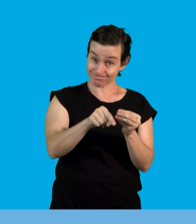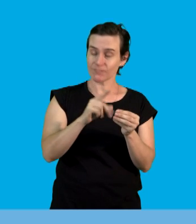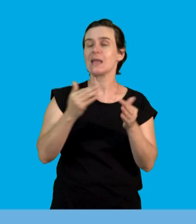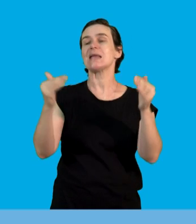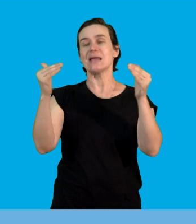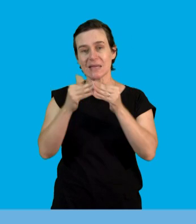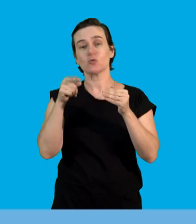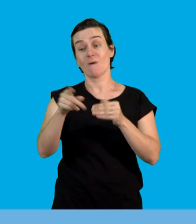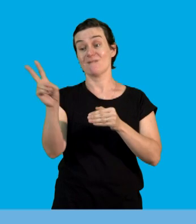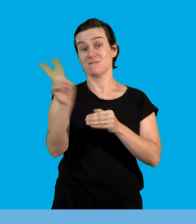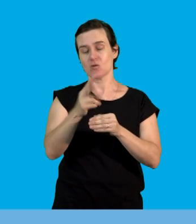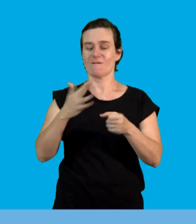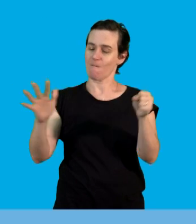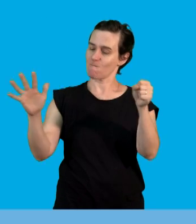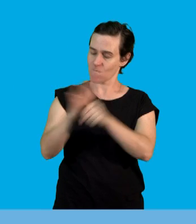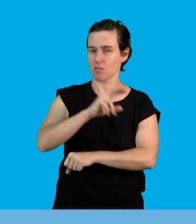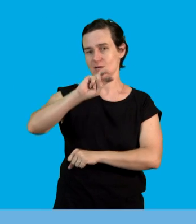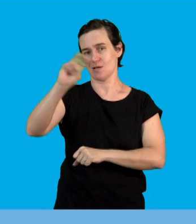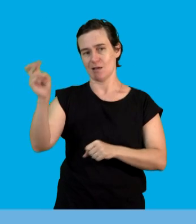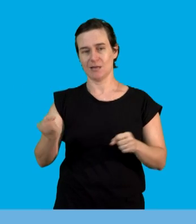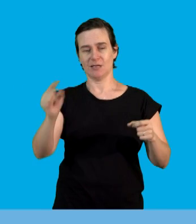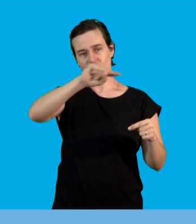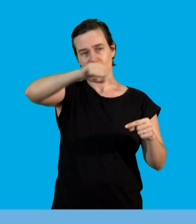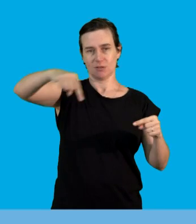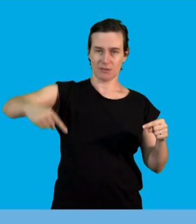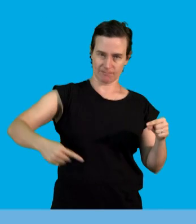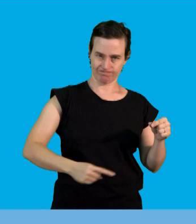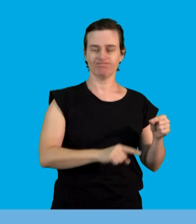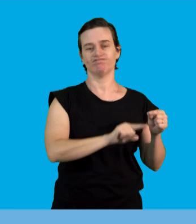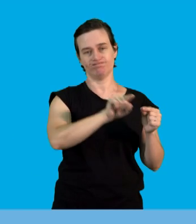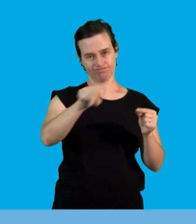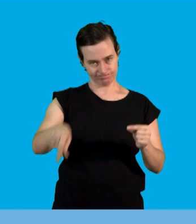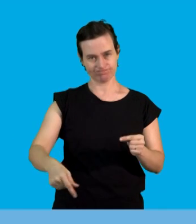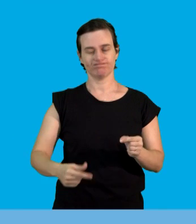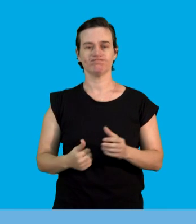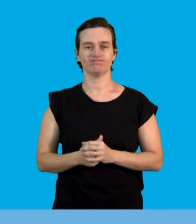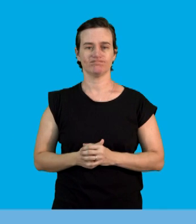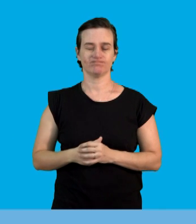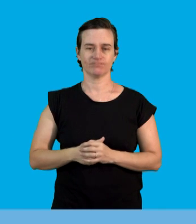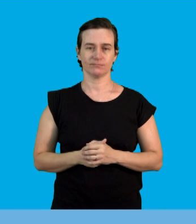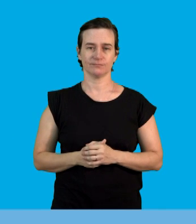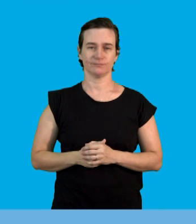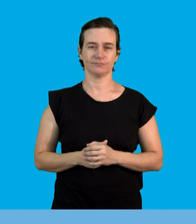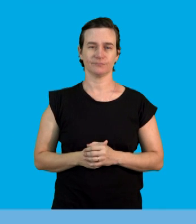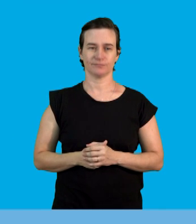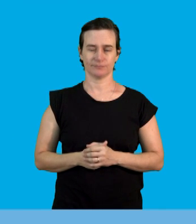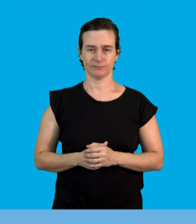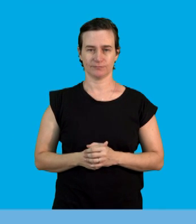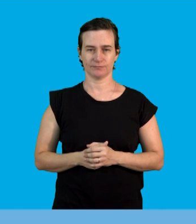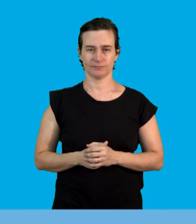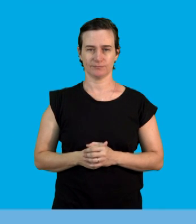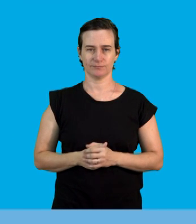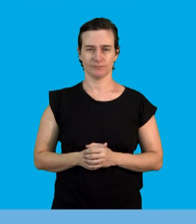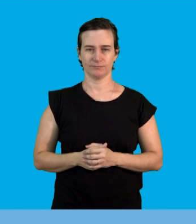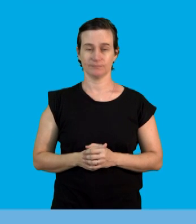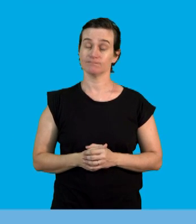potential difference measured across the 4 ohm resistor is going to be equal to the total potential difference of the